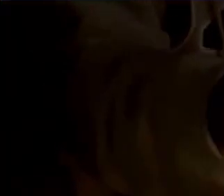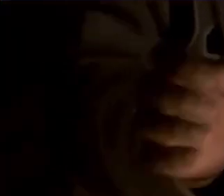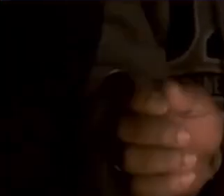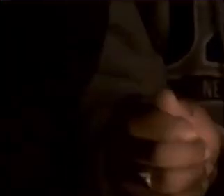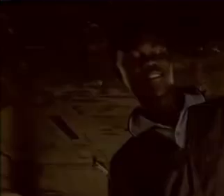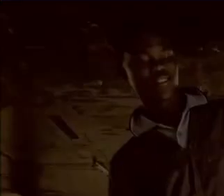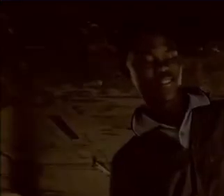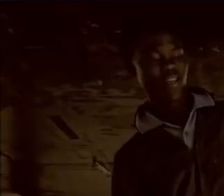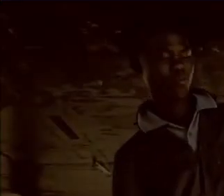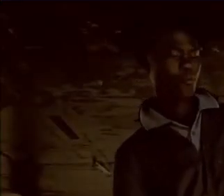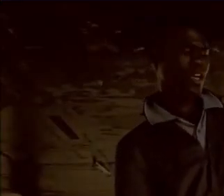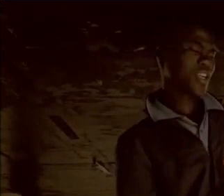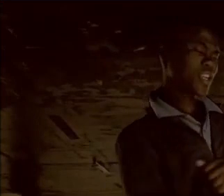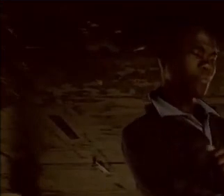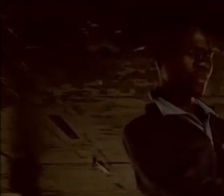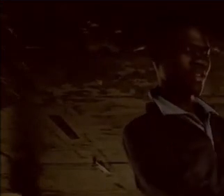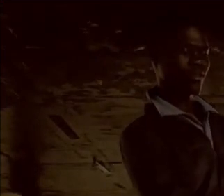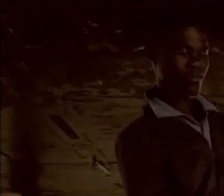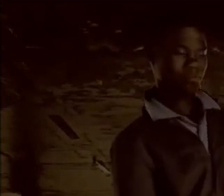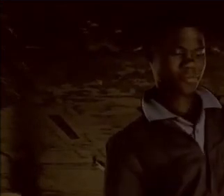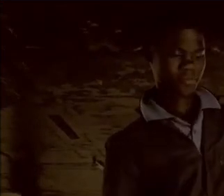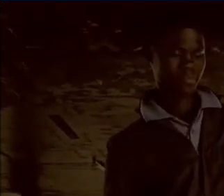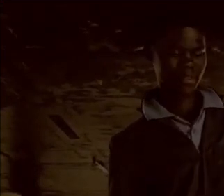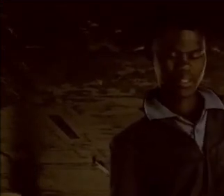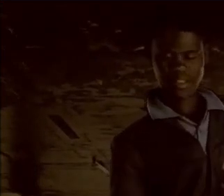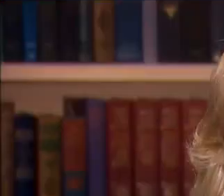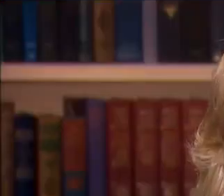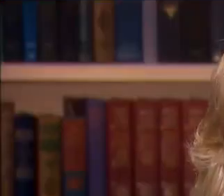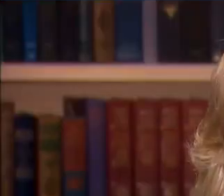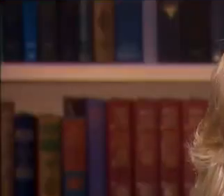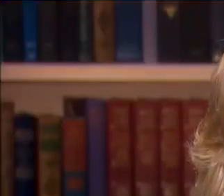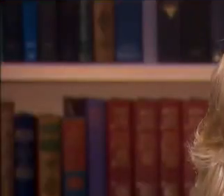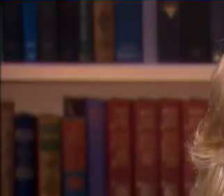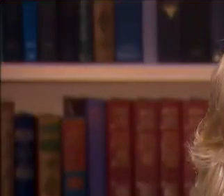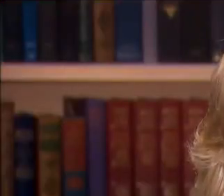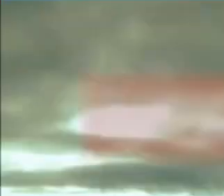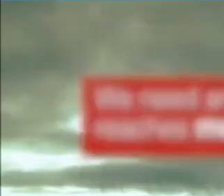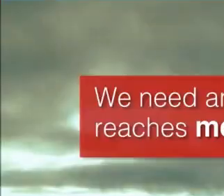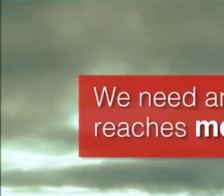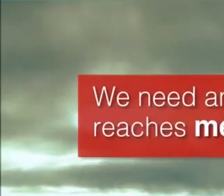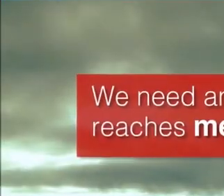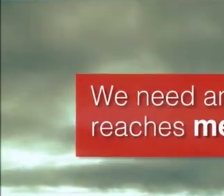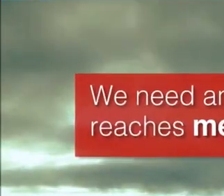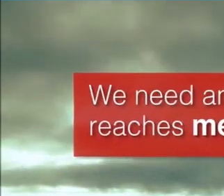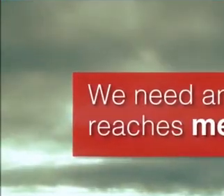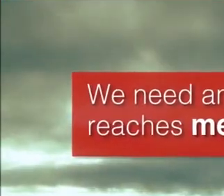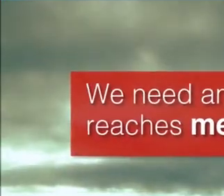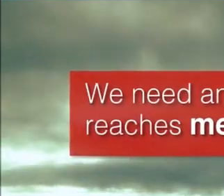control of this epidemic if we find all genders, all ages, and all risk groups.